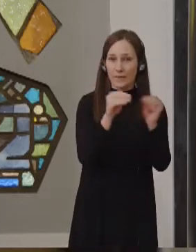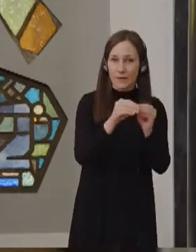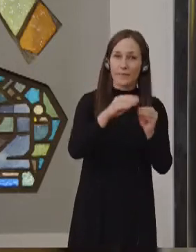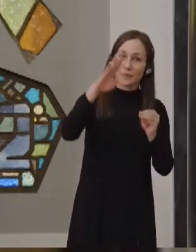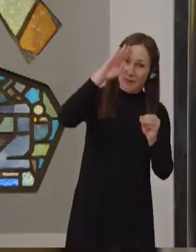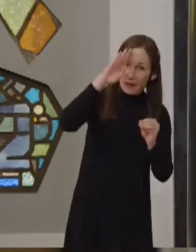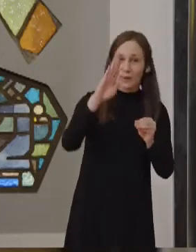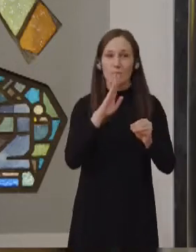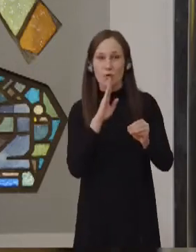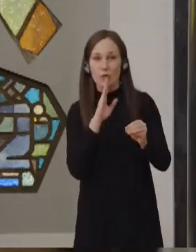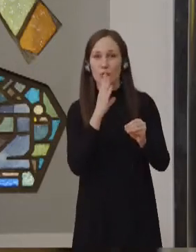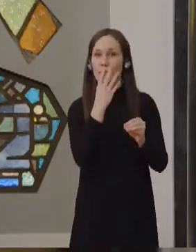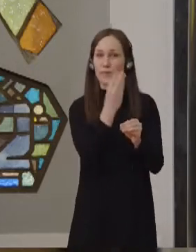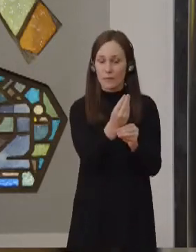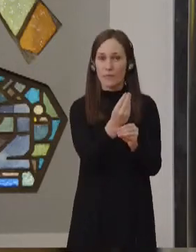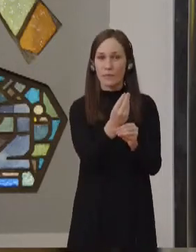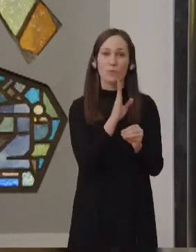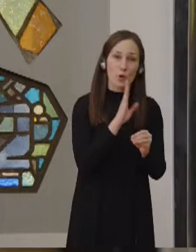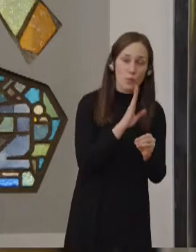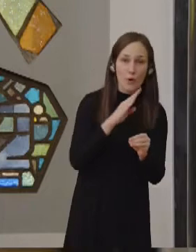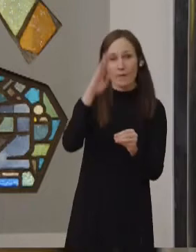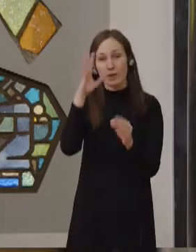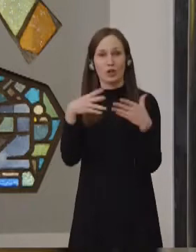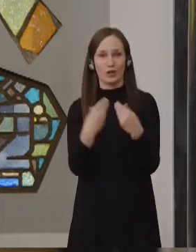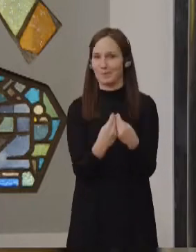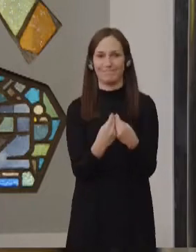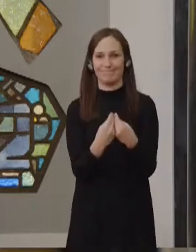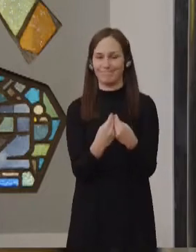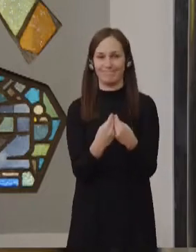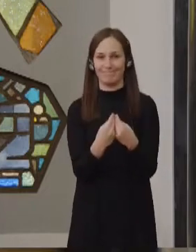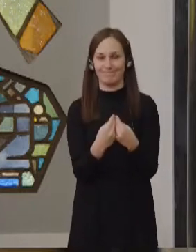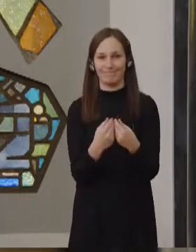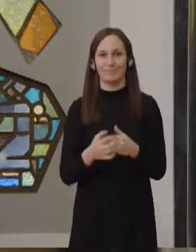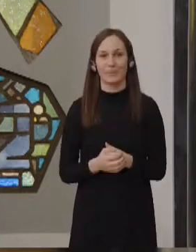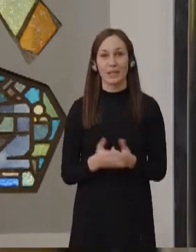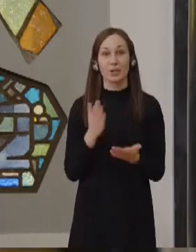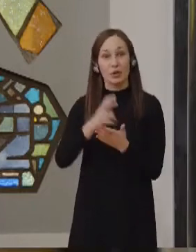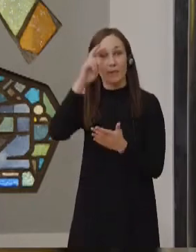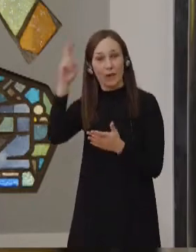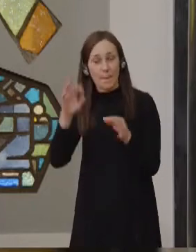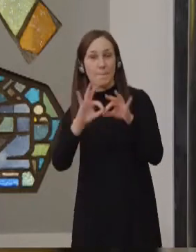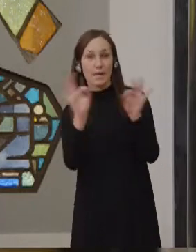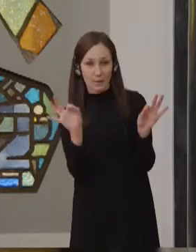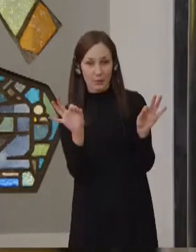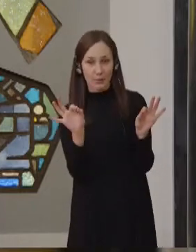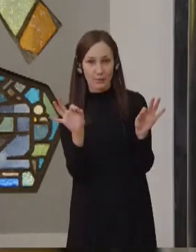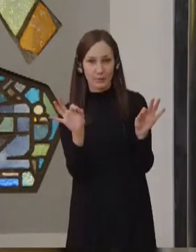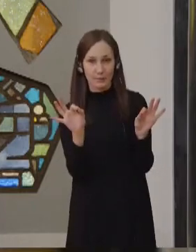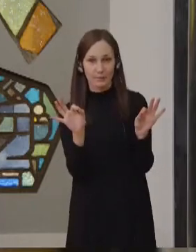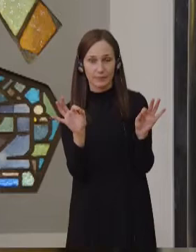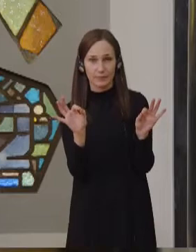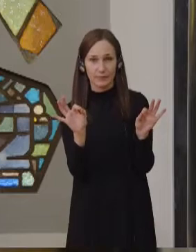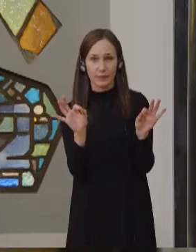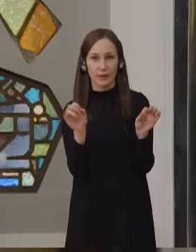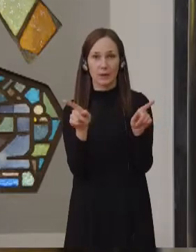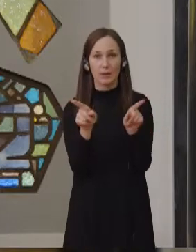legally recognize teisiškai nepripažįstamas tos pačios lyties šeimos. same-sex Ir families. nors yra valdančiųjų pasiūlymas, Although there have been proposals from